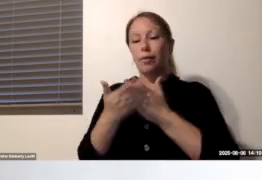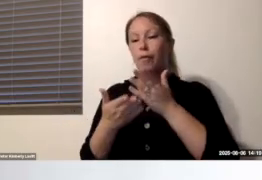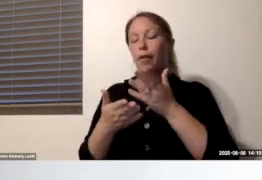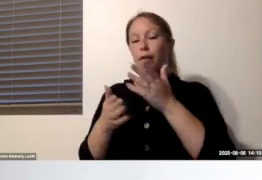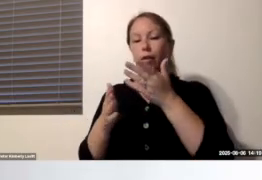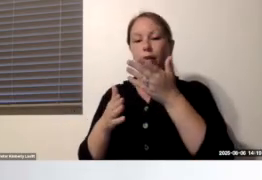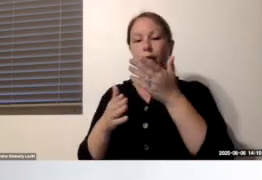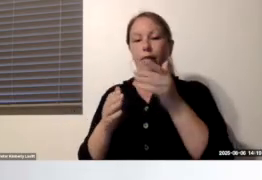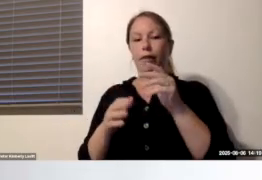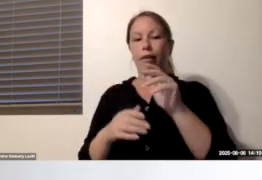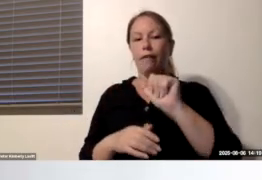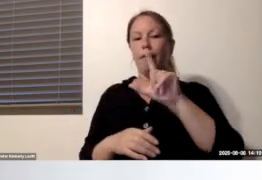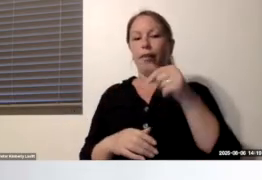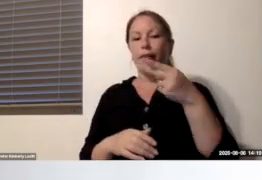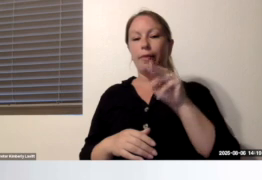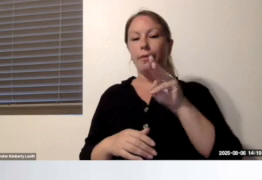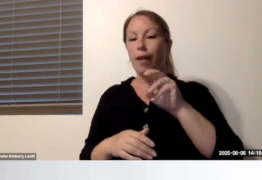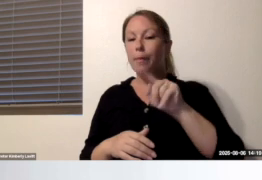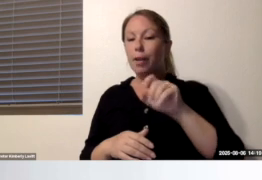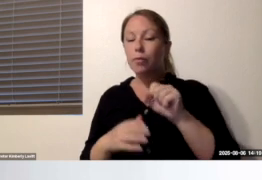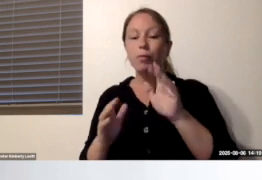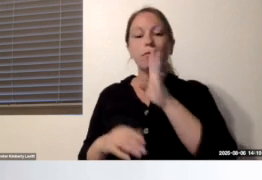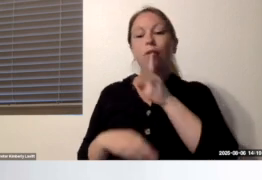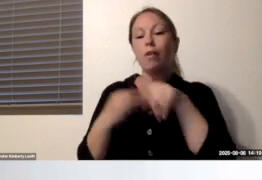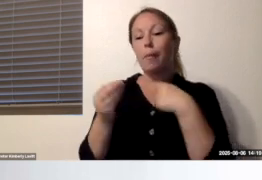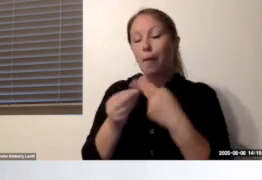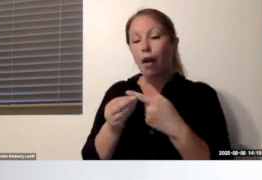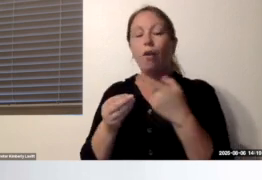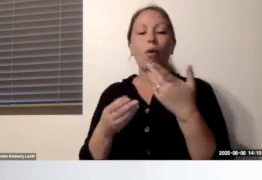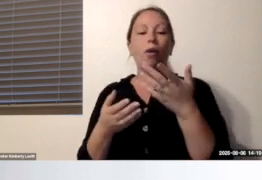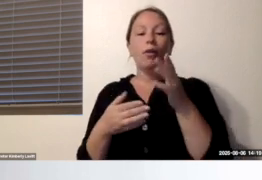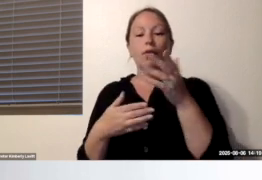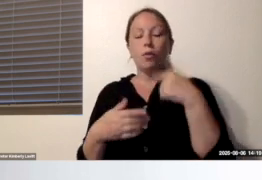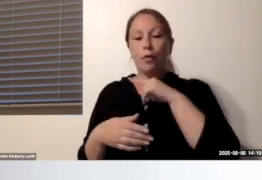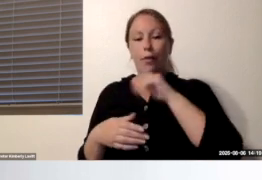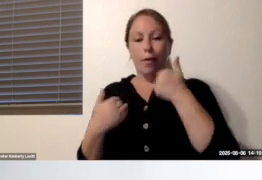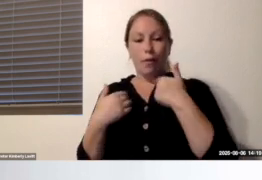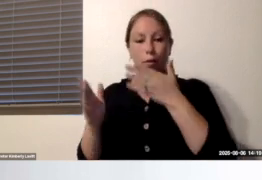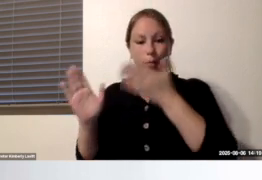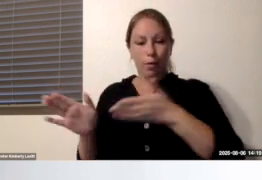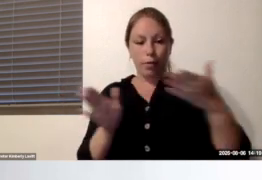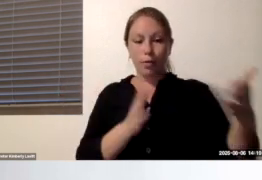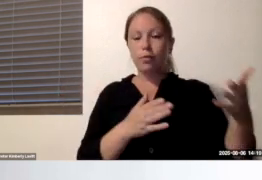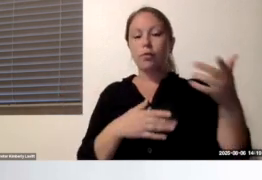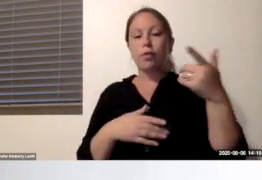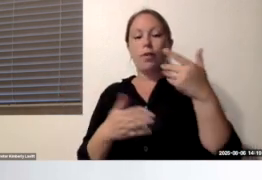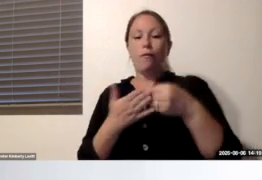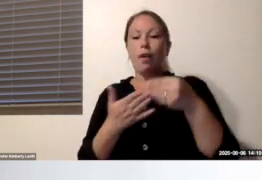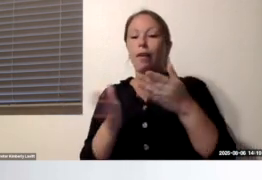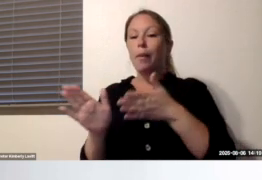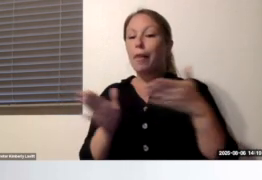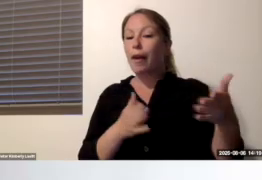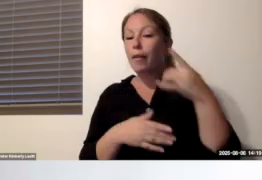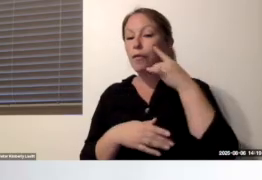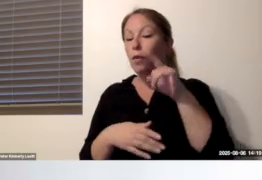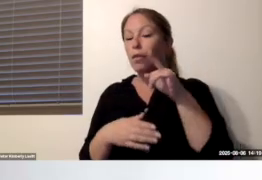we've been talking about. And we have within our process, we've got, this for funding plan for what we're working